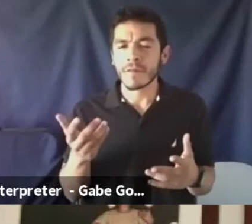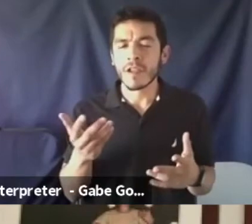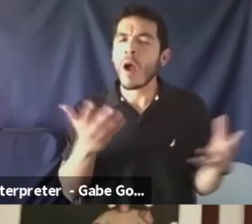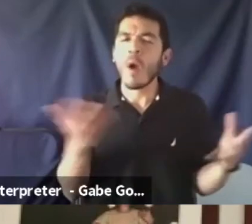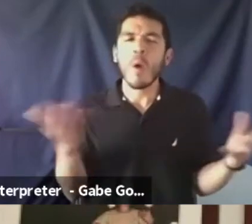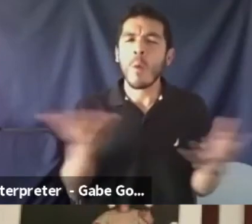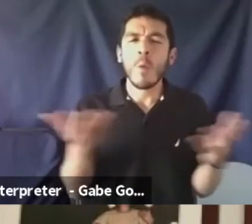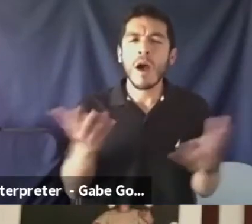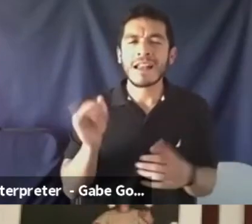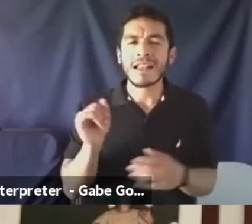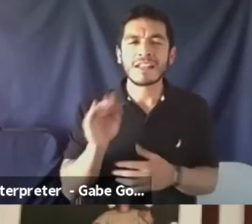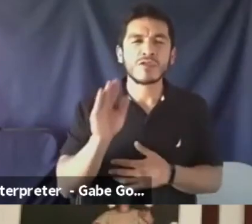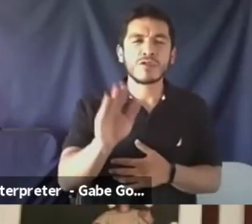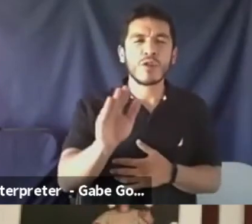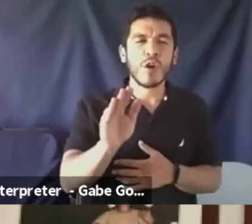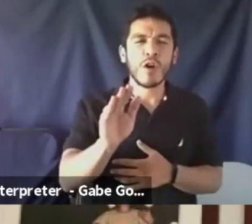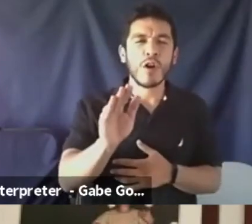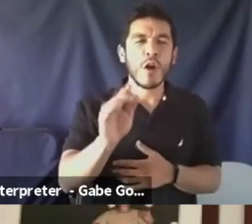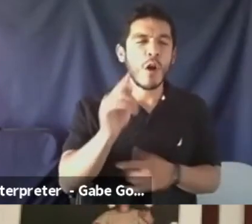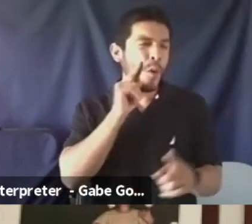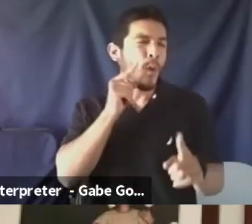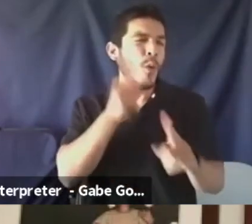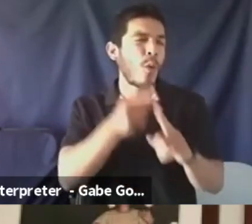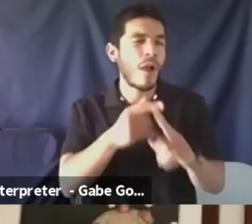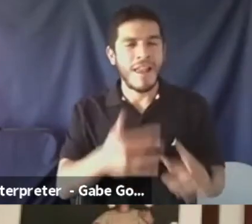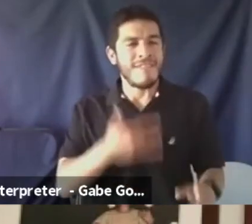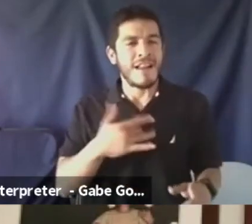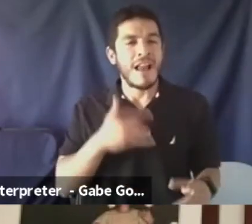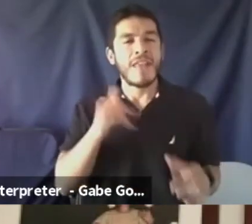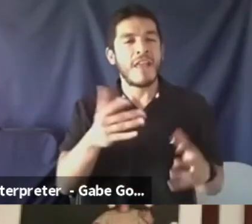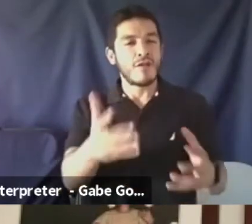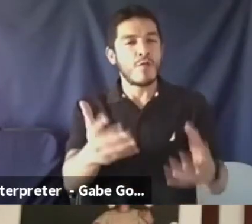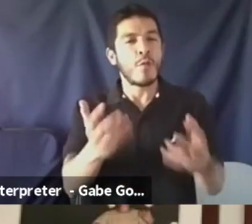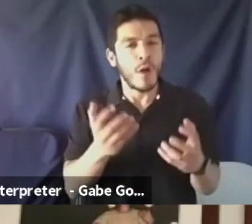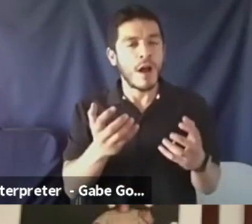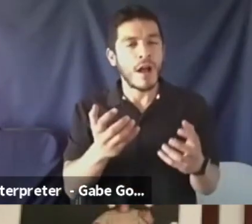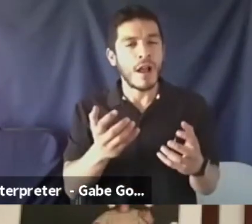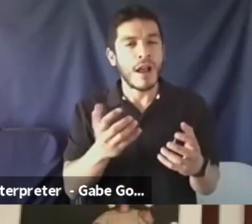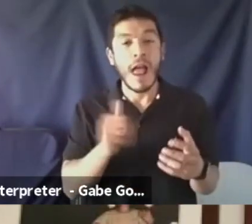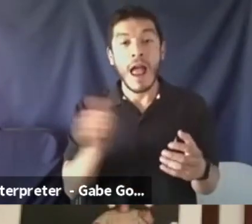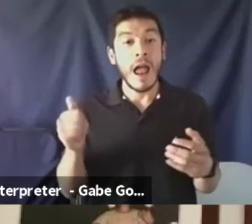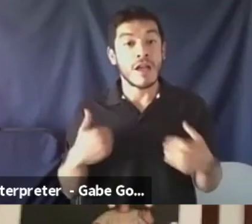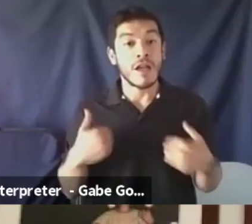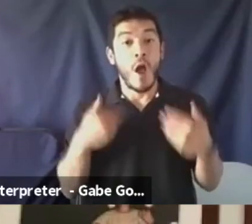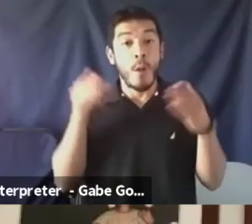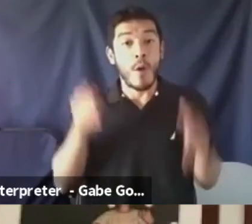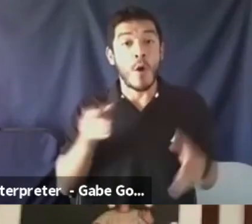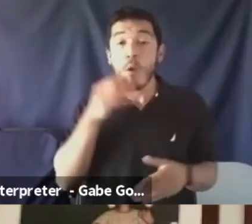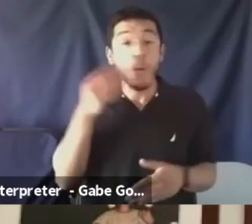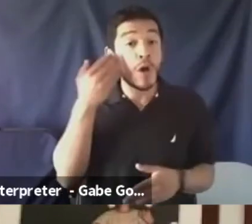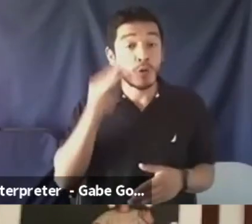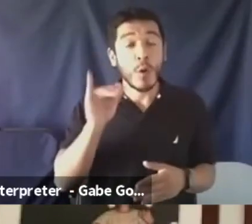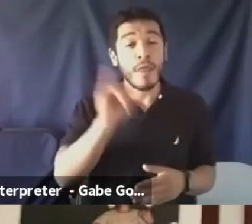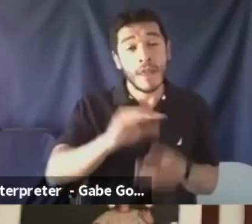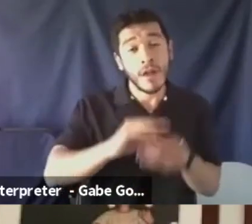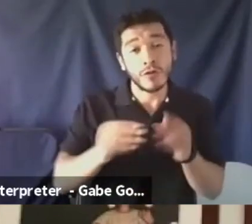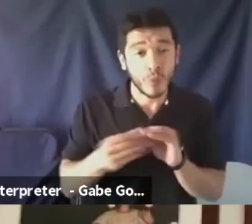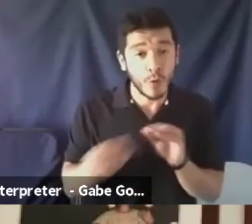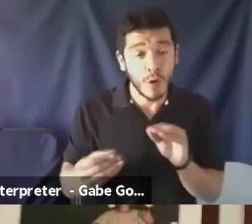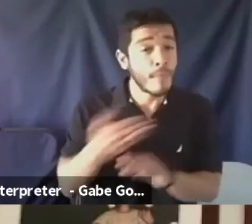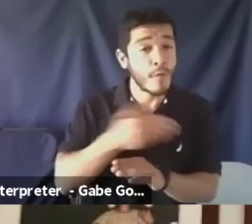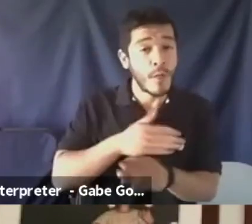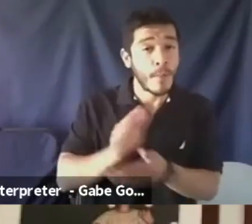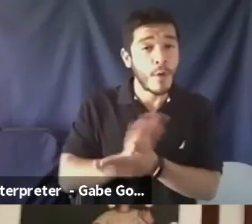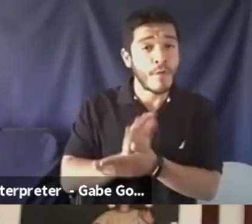takeaway, the feeling that you want a youth who maybe didn't know the story,